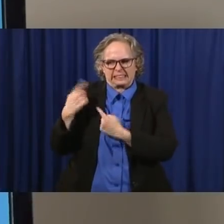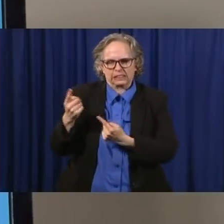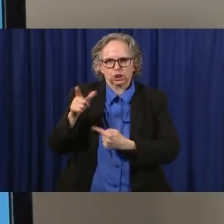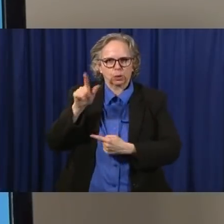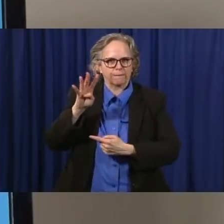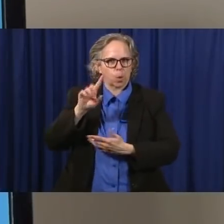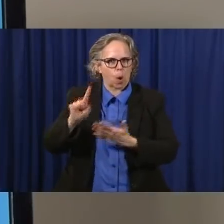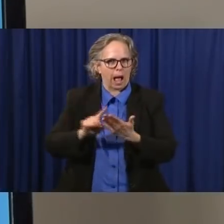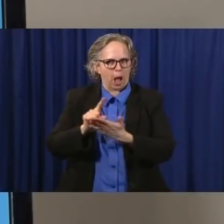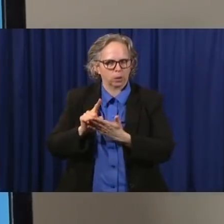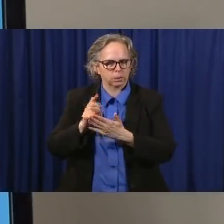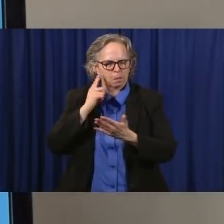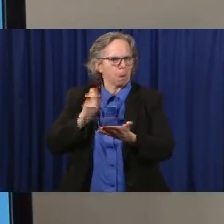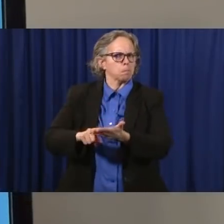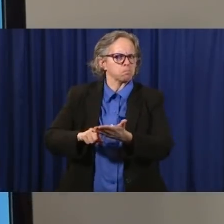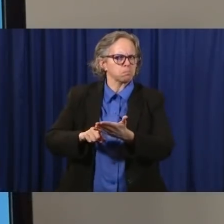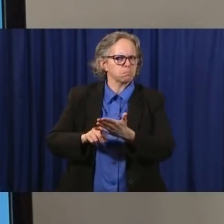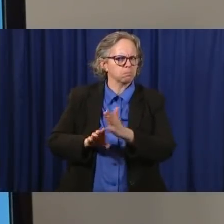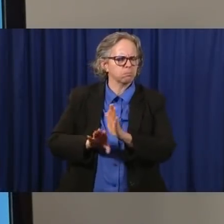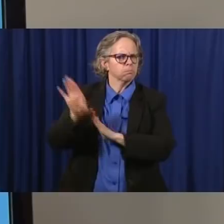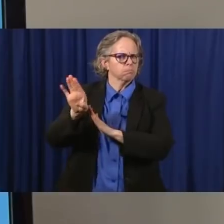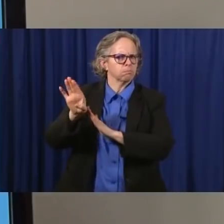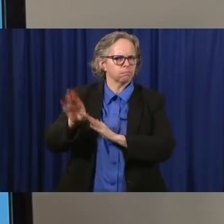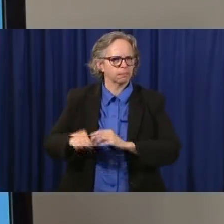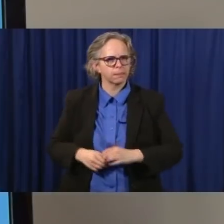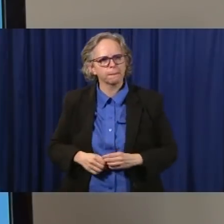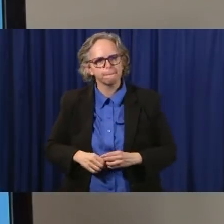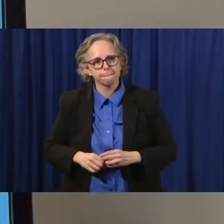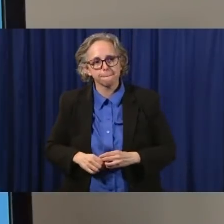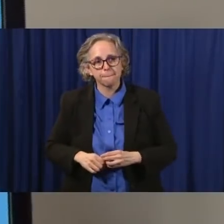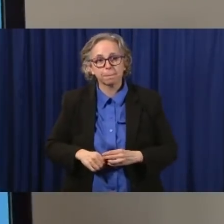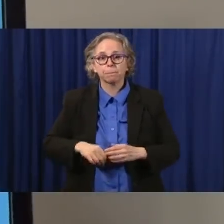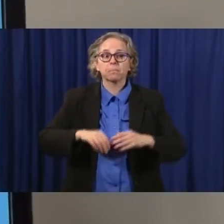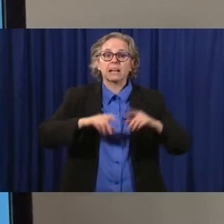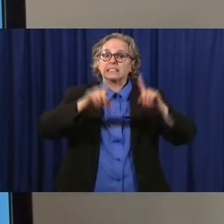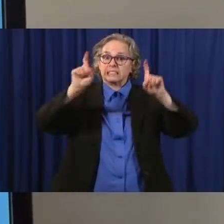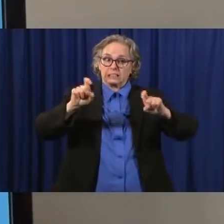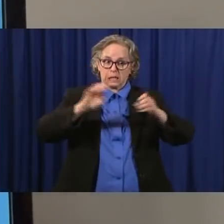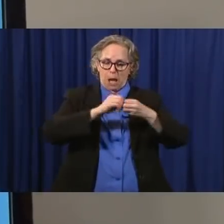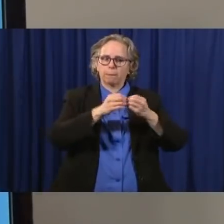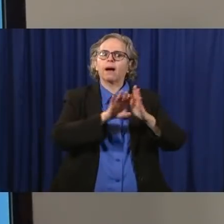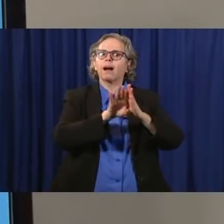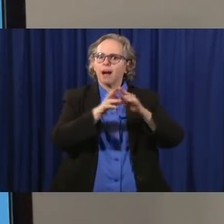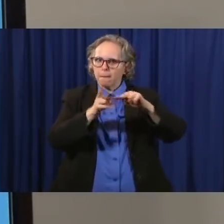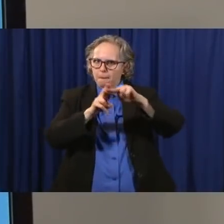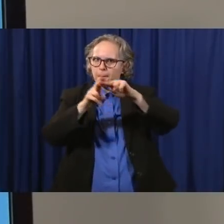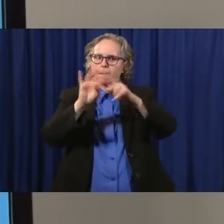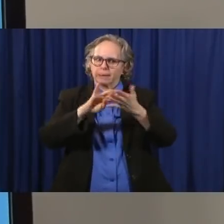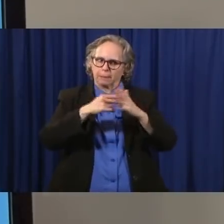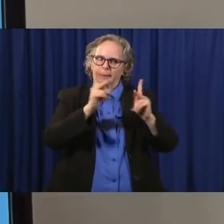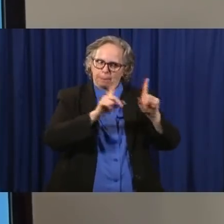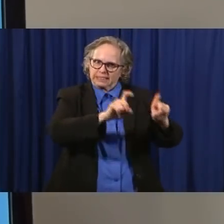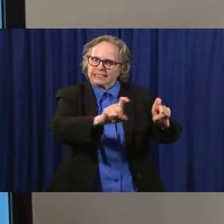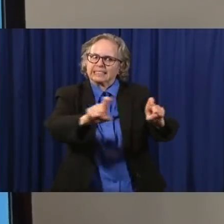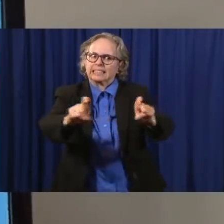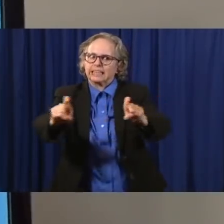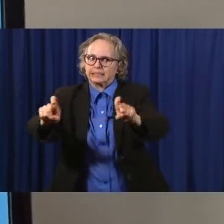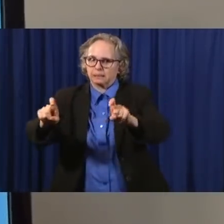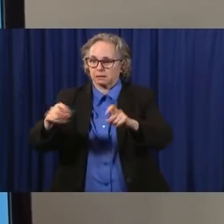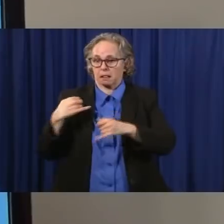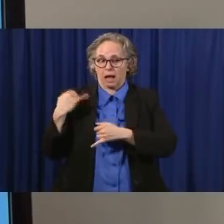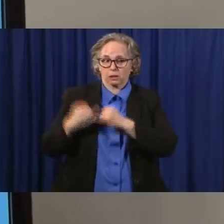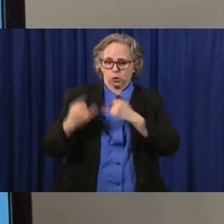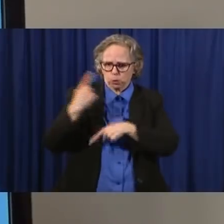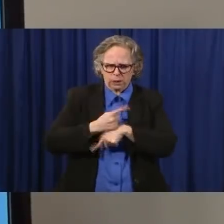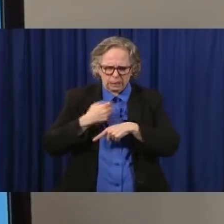And again, our testing numbers continuing to go up. I've been working quite a bit over the last 2 days with